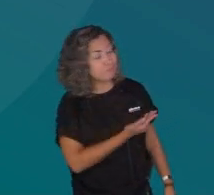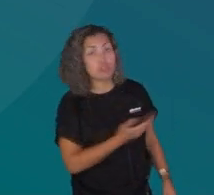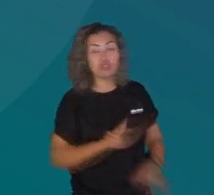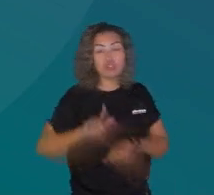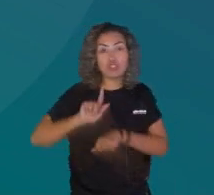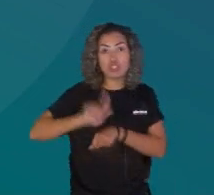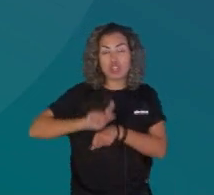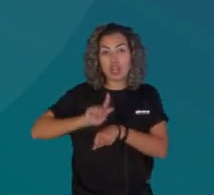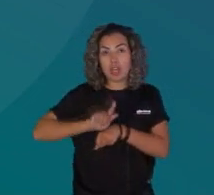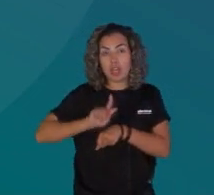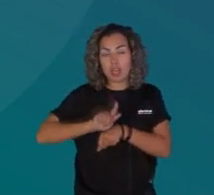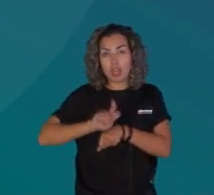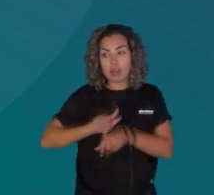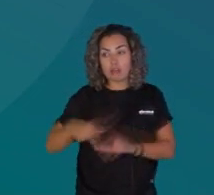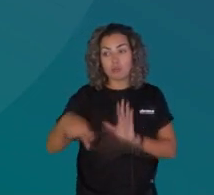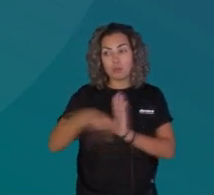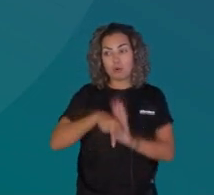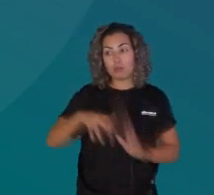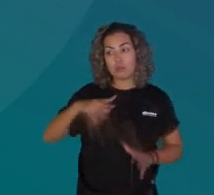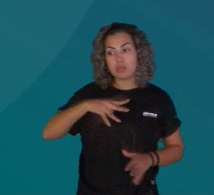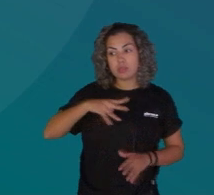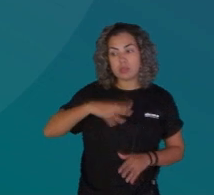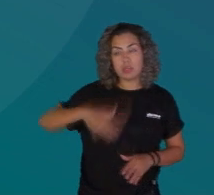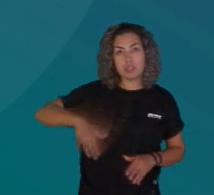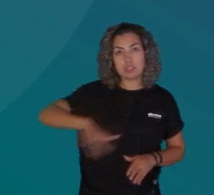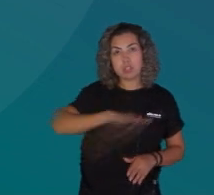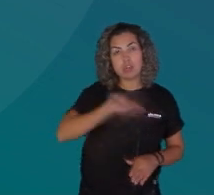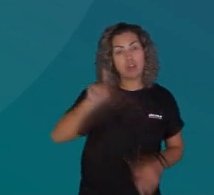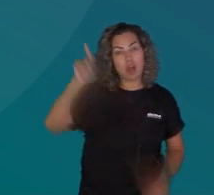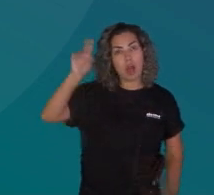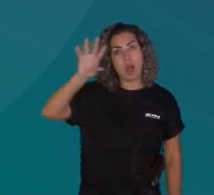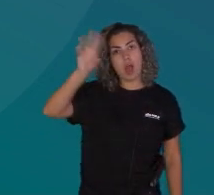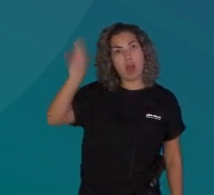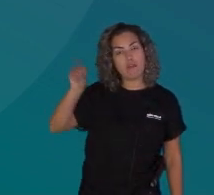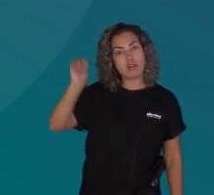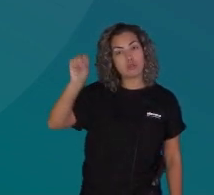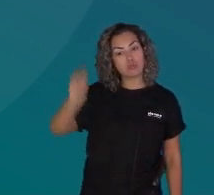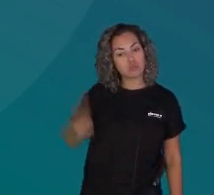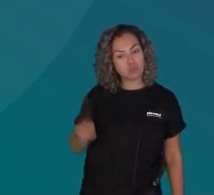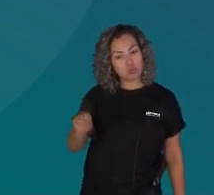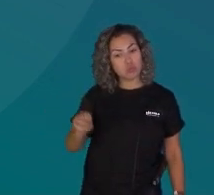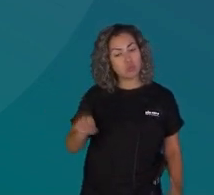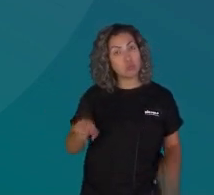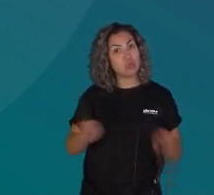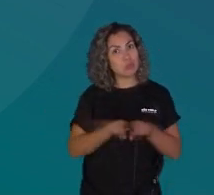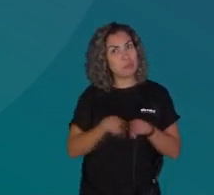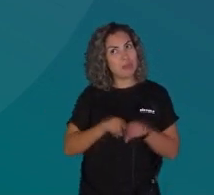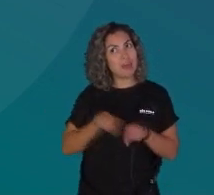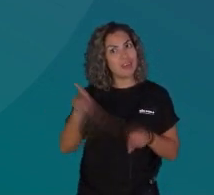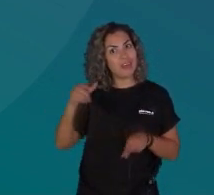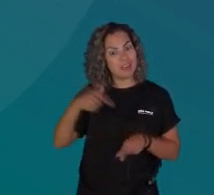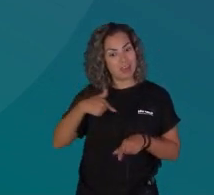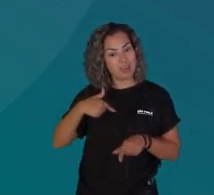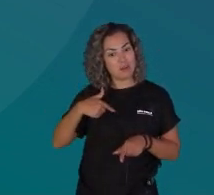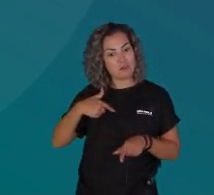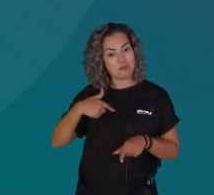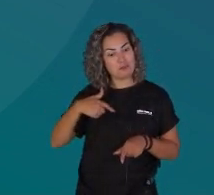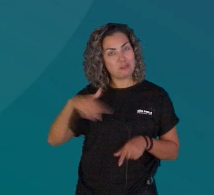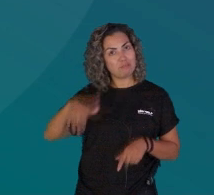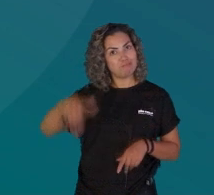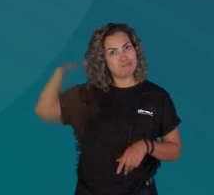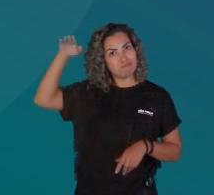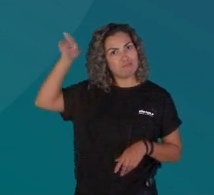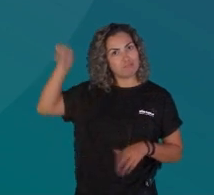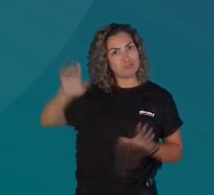It's my home, too. So, Annelies, very welcome on stage. You're going to speak a little bit about your initiatives,